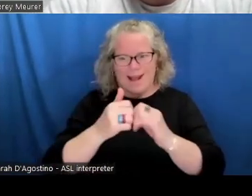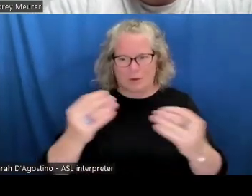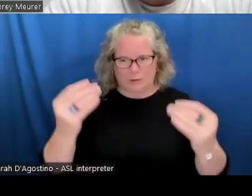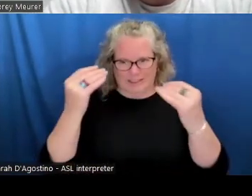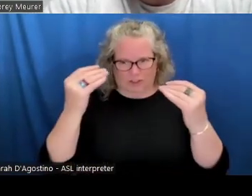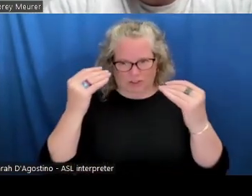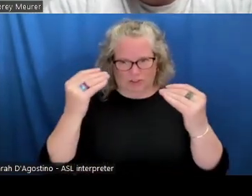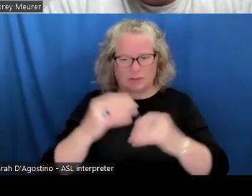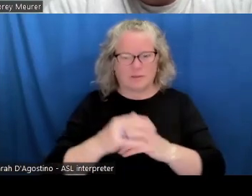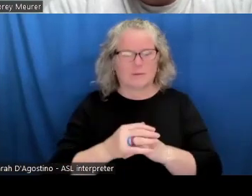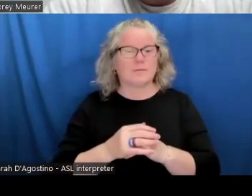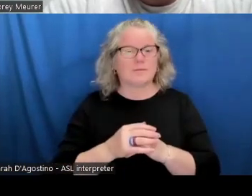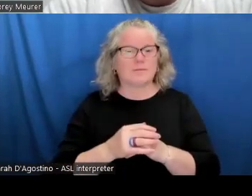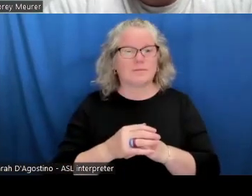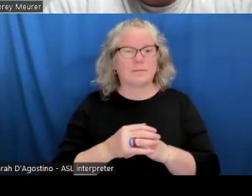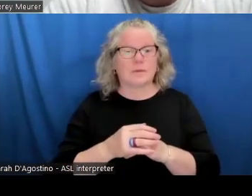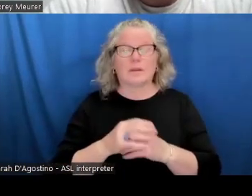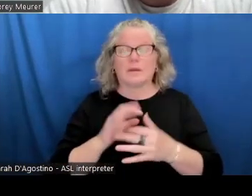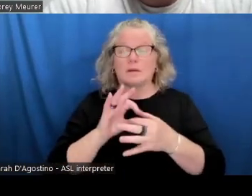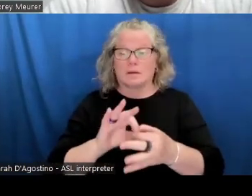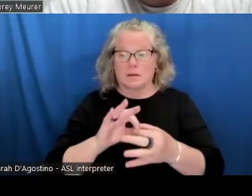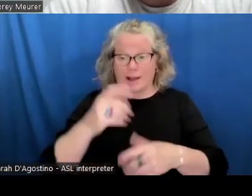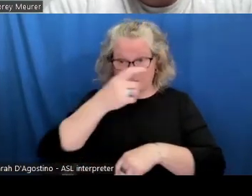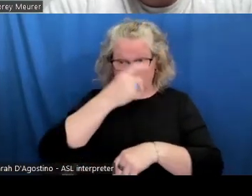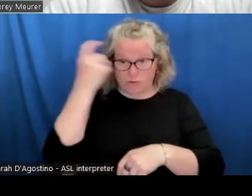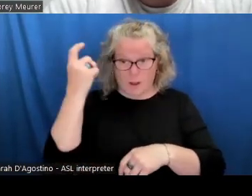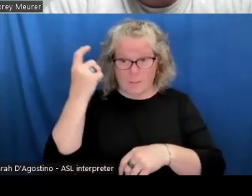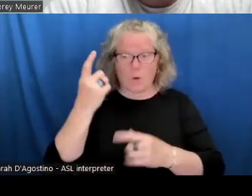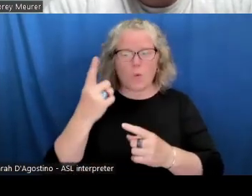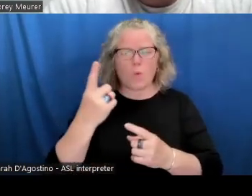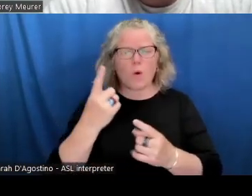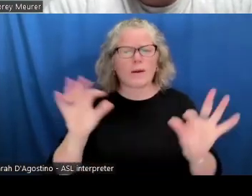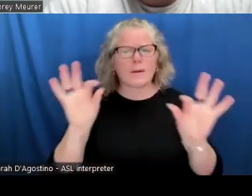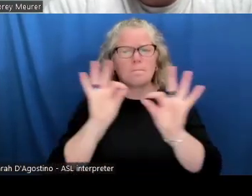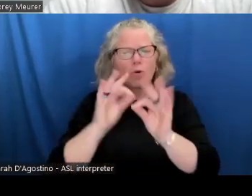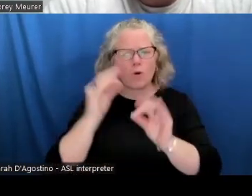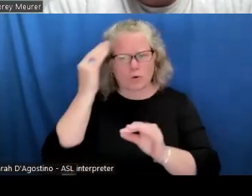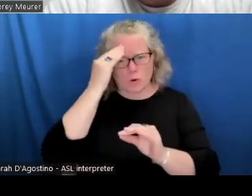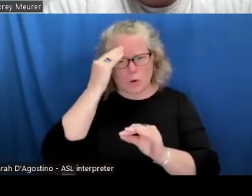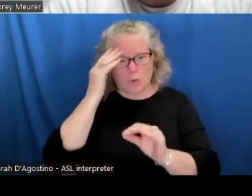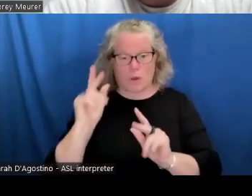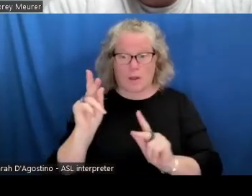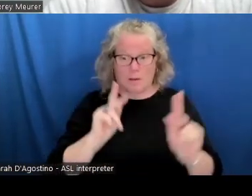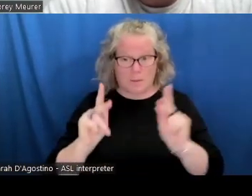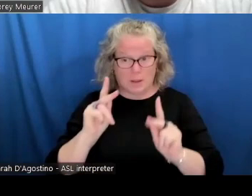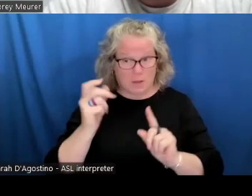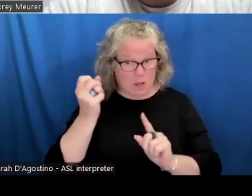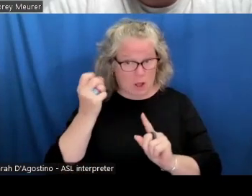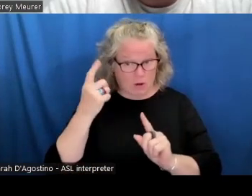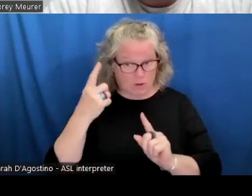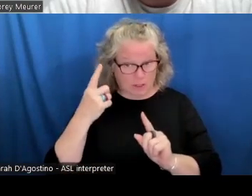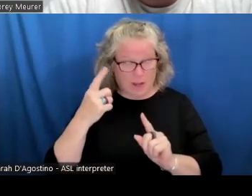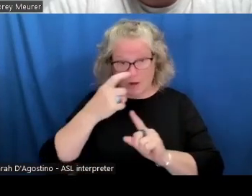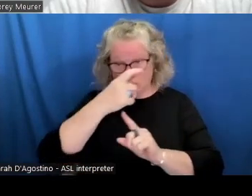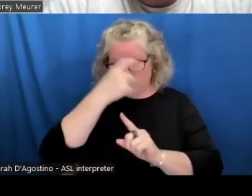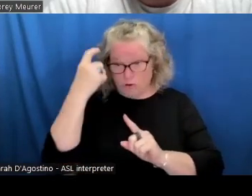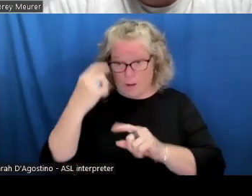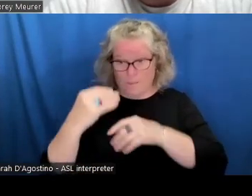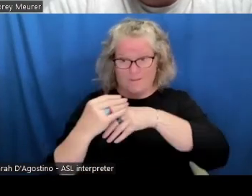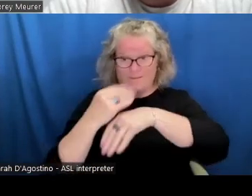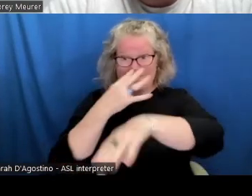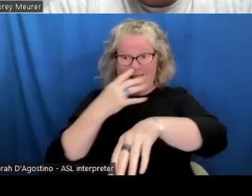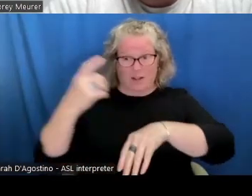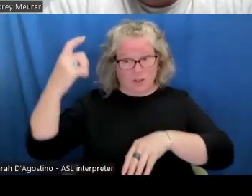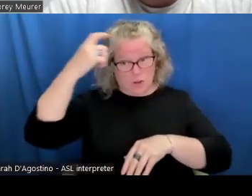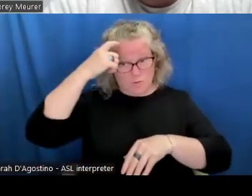things that we know in trauma is that when we help people understand the injury trauma creates in the brain and help them understand